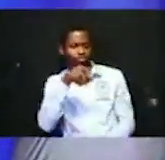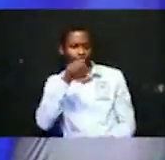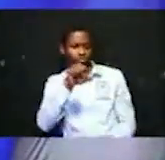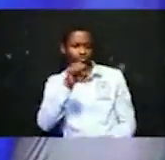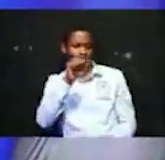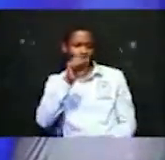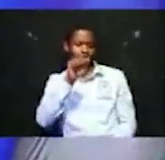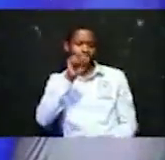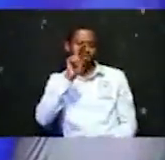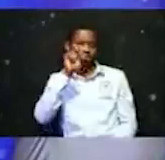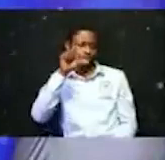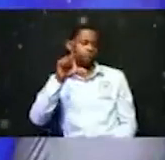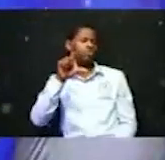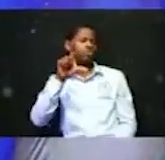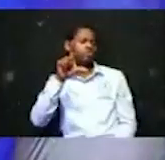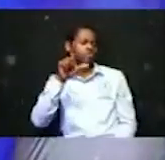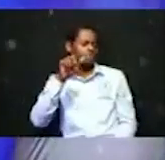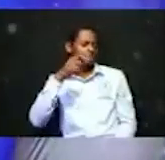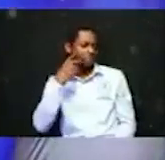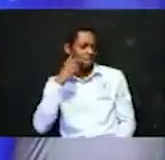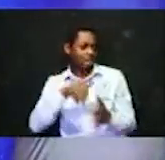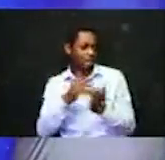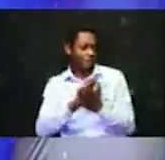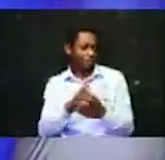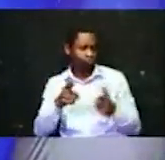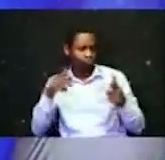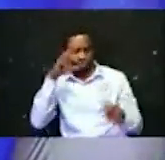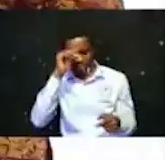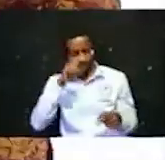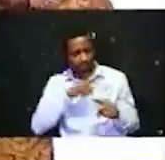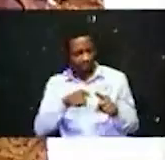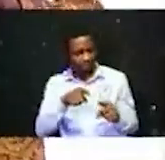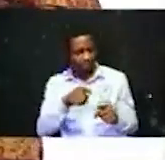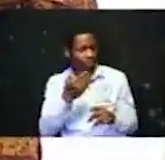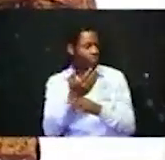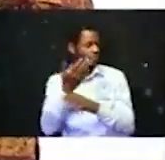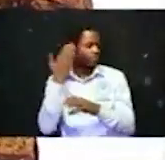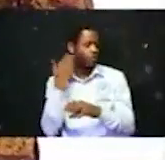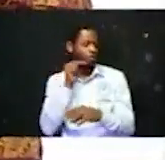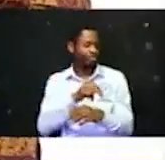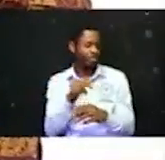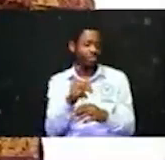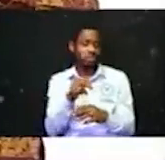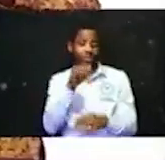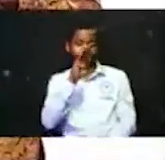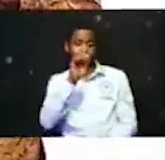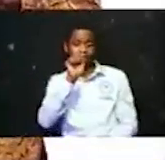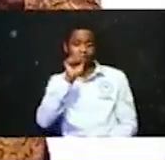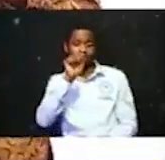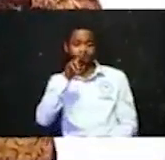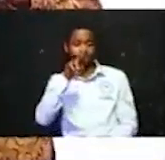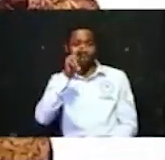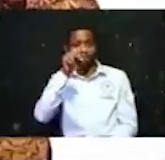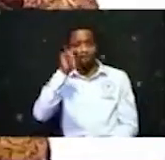he needed an encouragement from Barnabas to reach his greatness. So what kind to us wa could do be a tiduba kuna or no